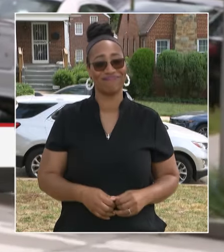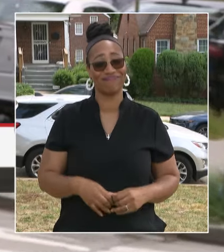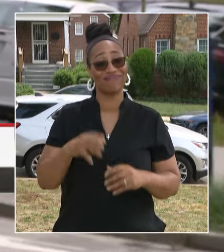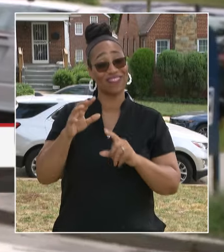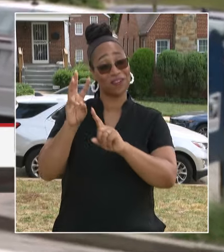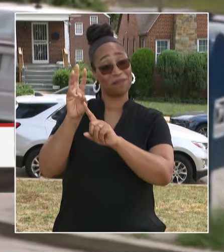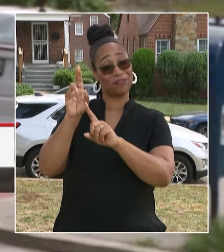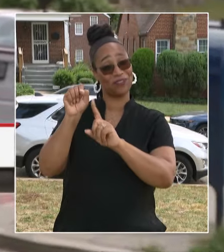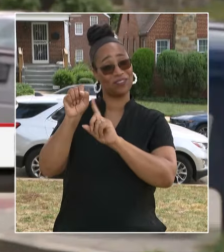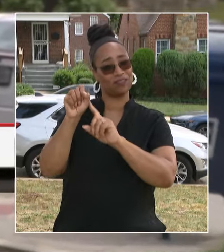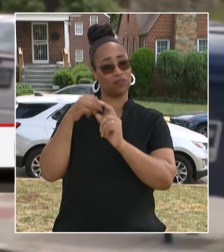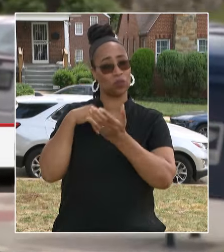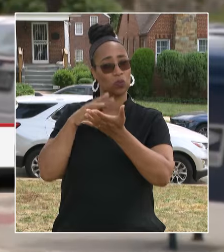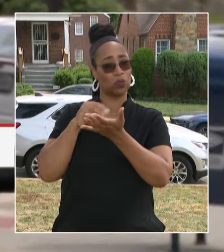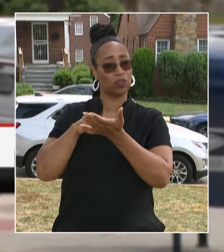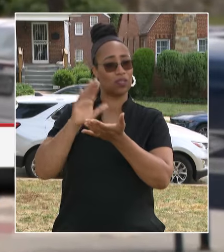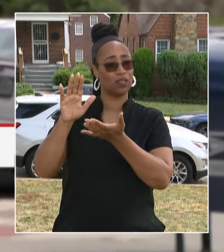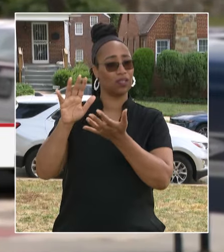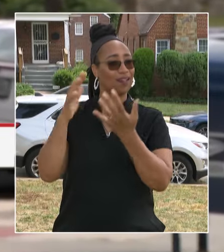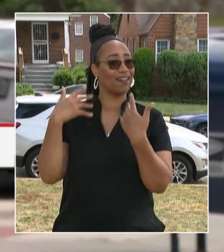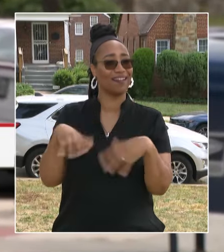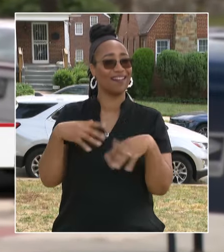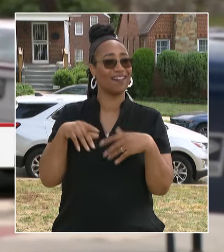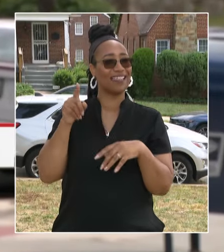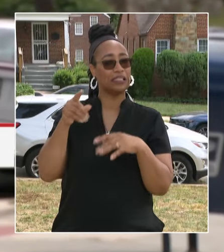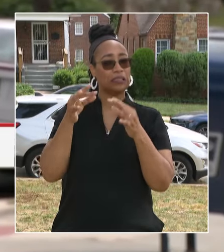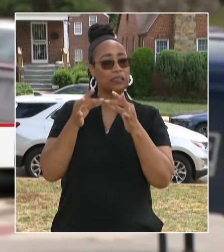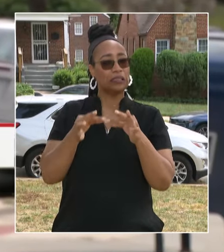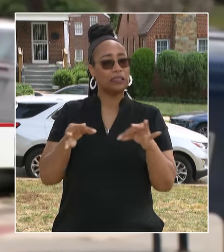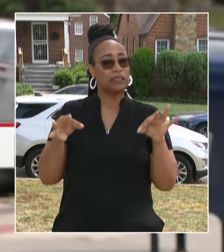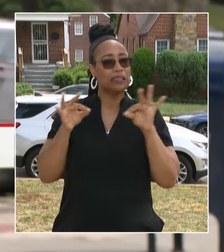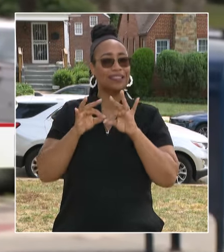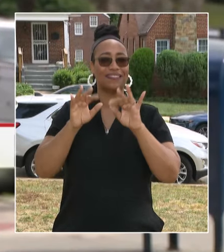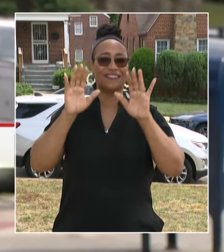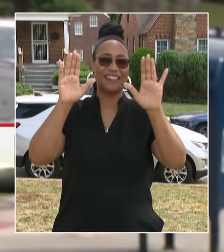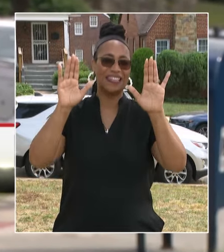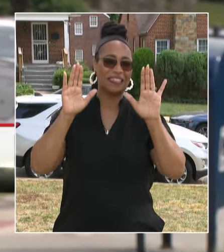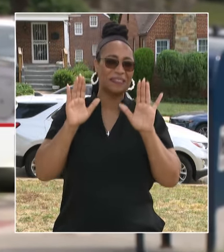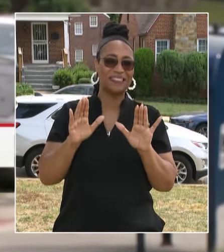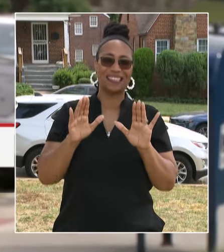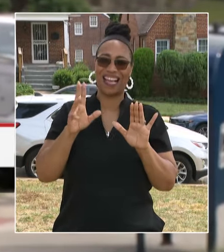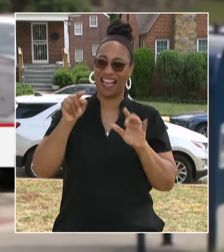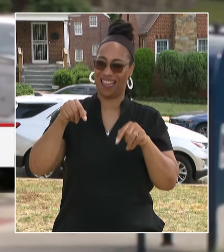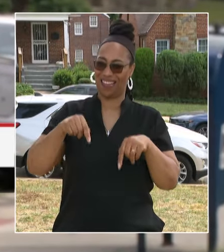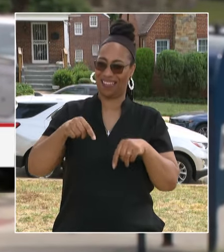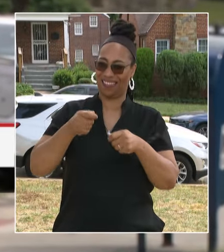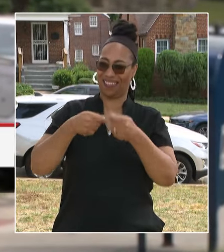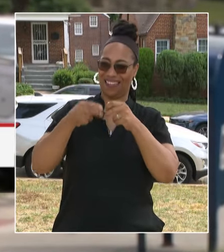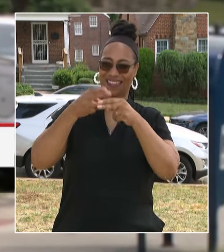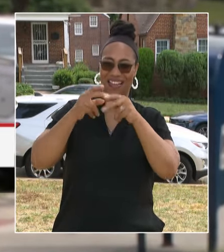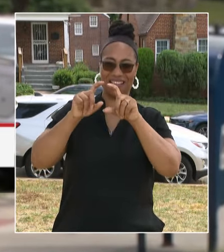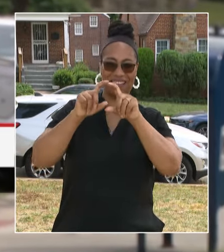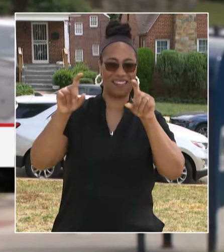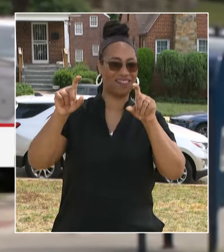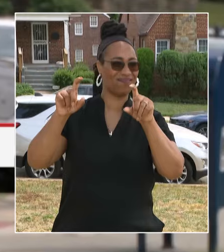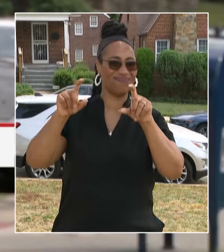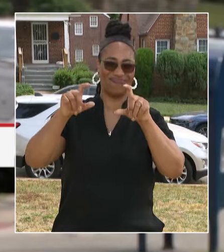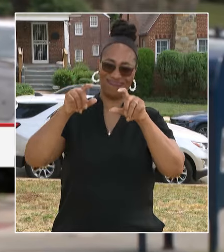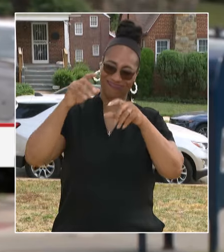that's why it's fantastic that this historic designation is going up. So that way people who may not